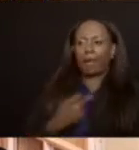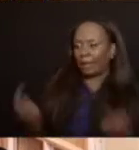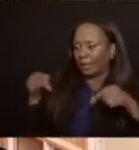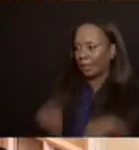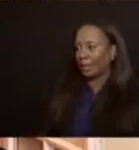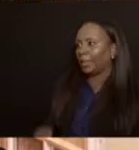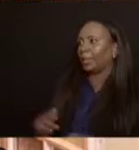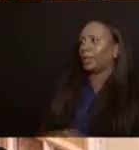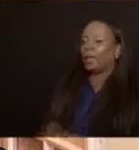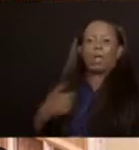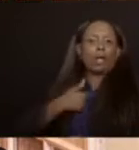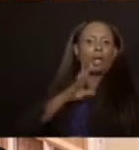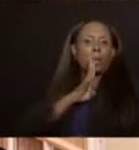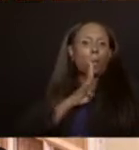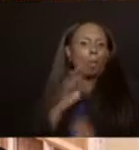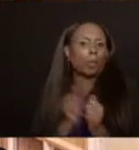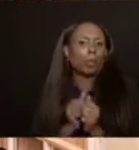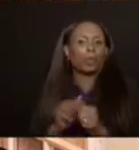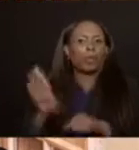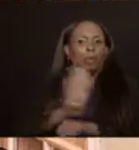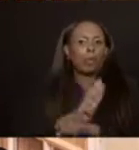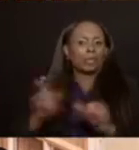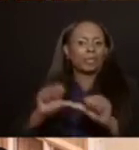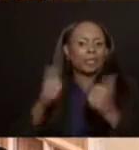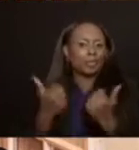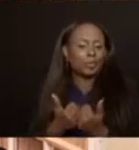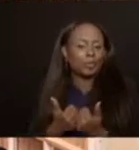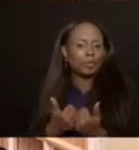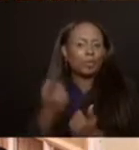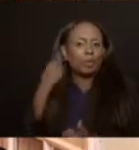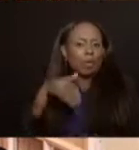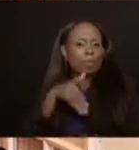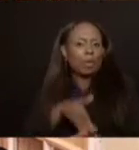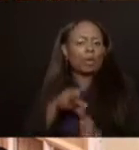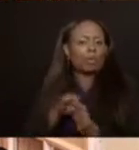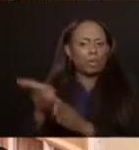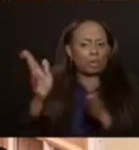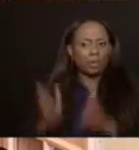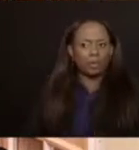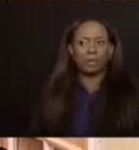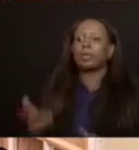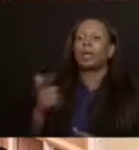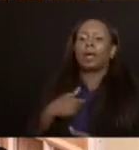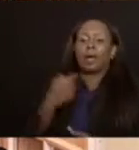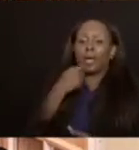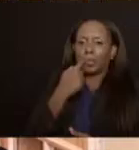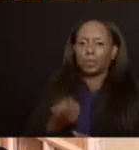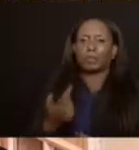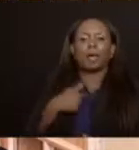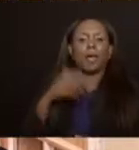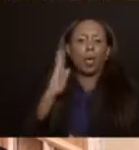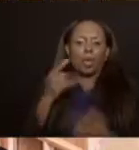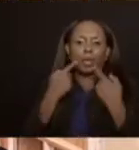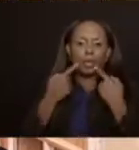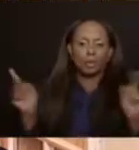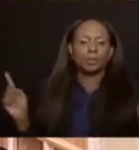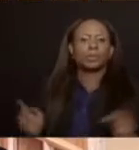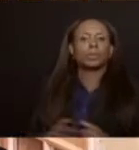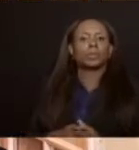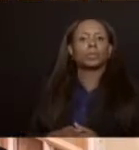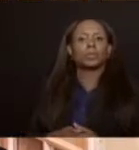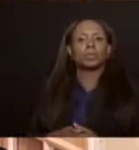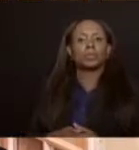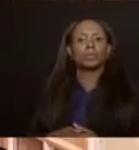have advised the Barbados Nurses Association, BW and UPW that this is what I was going to announce. Recognizing that in